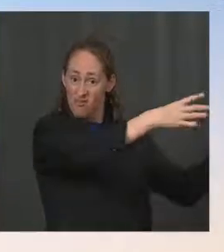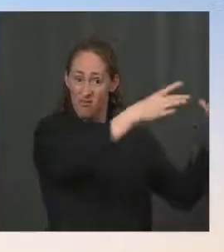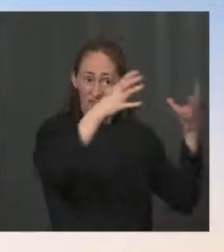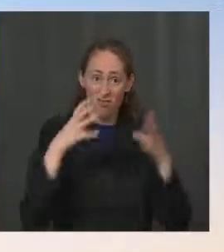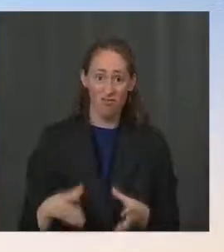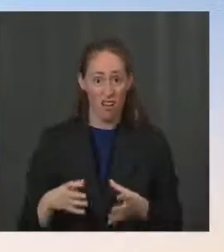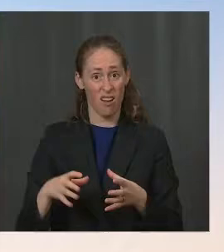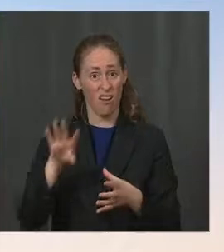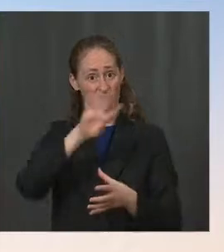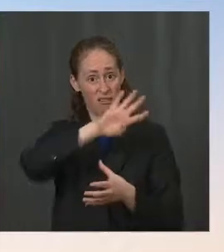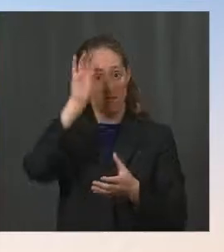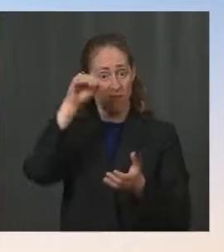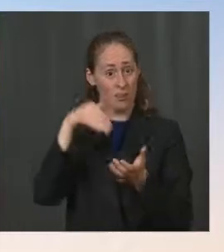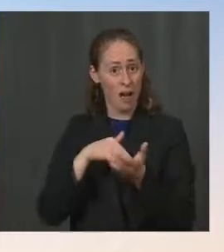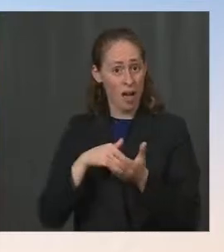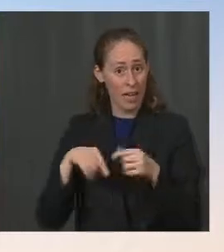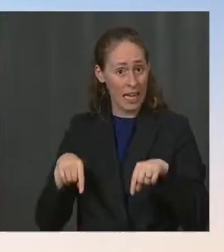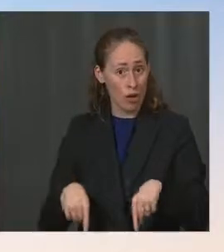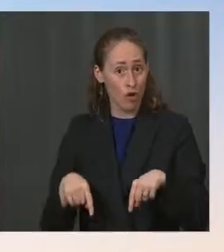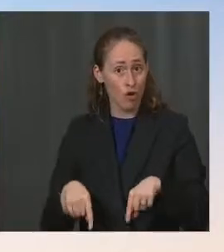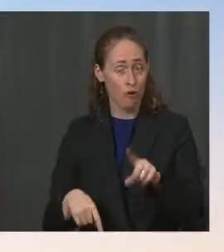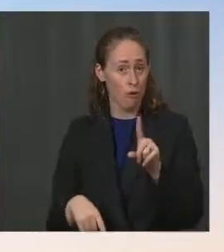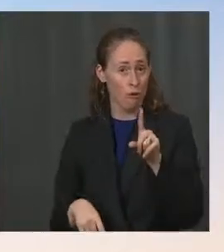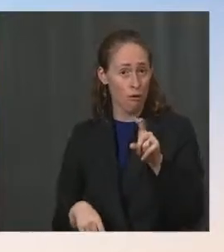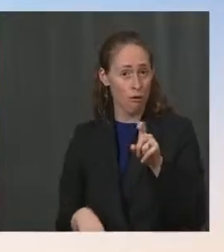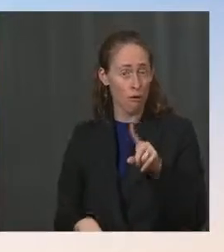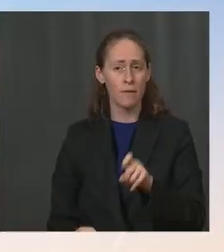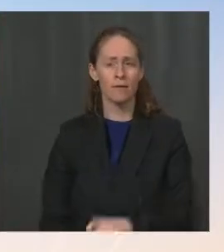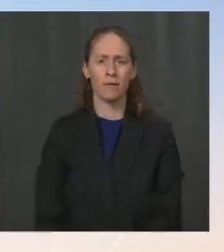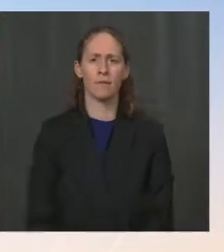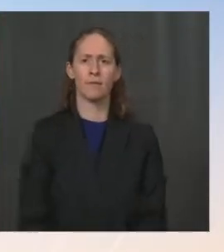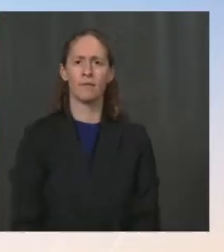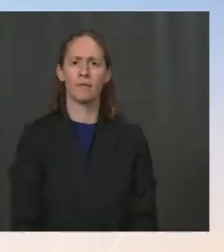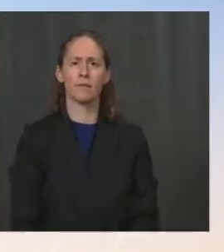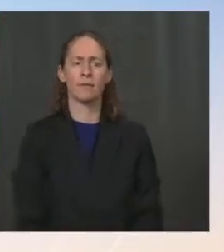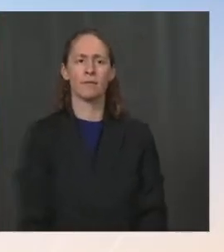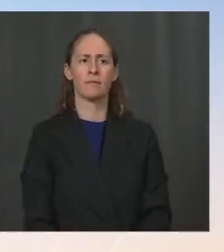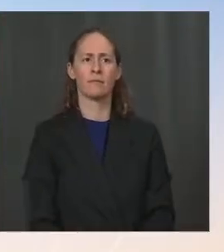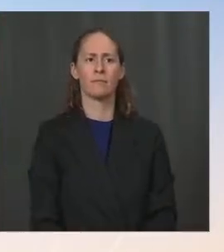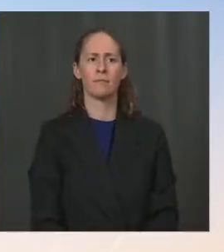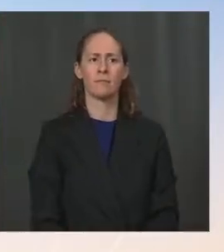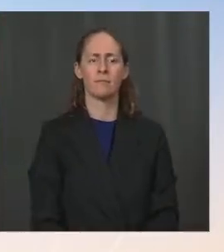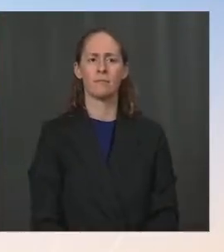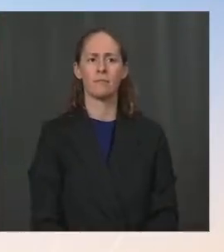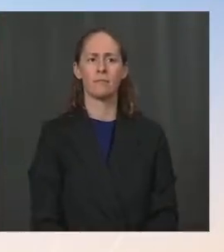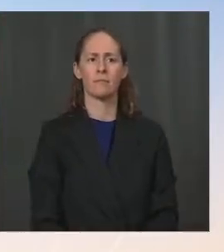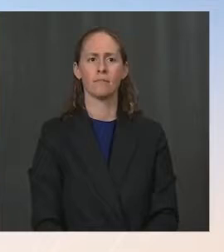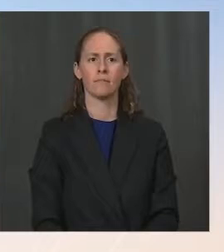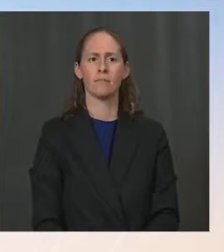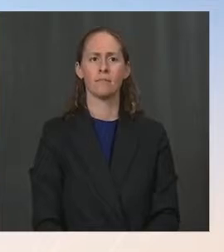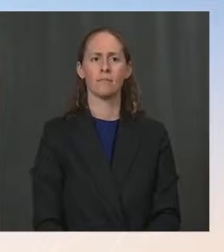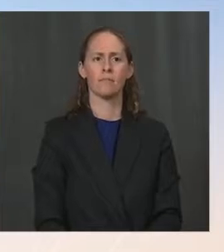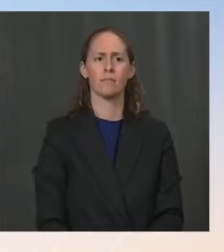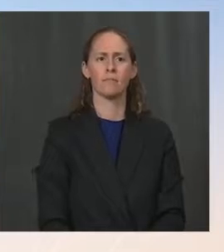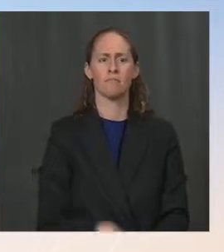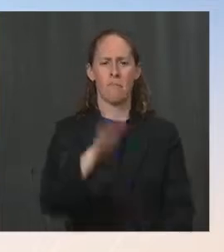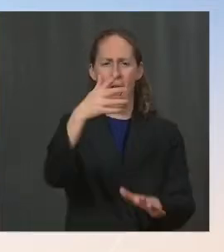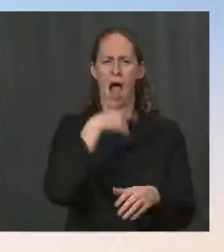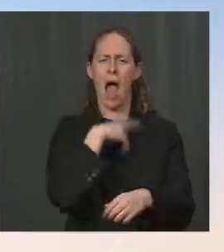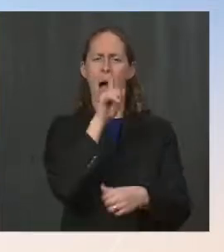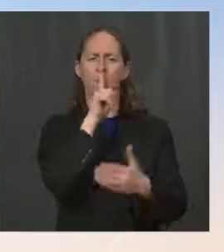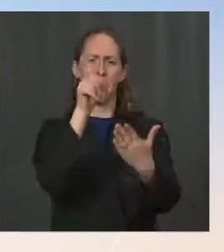40,000 here in the United States? Well, not to refute the reporting of your colleagues, but just to note, the Secretary